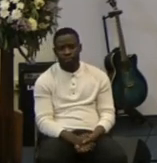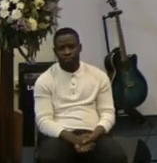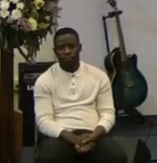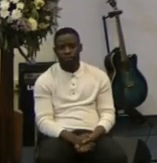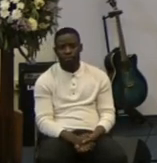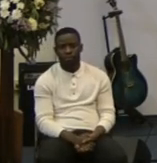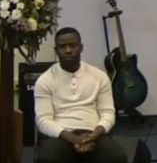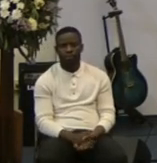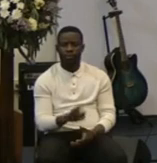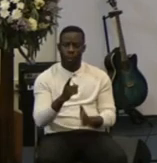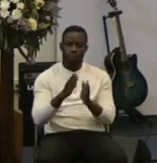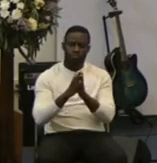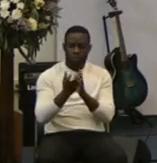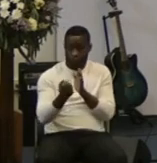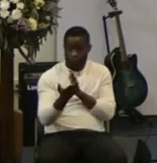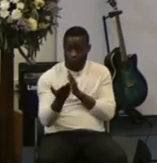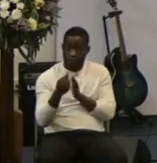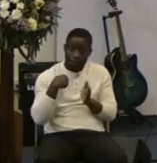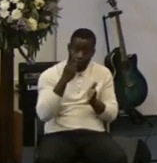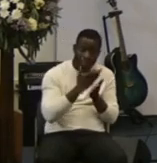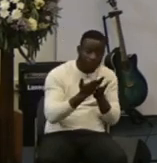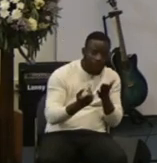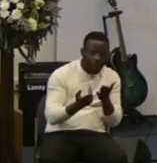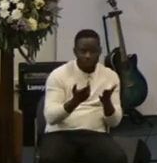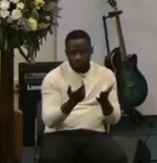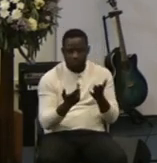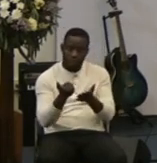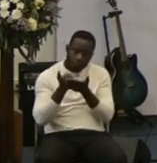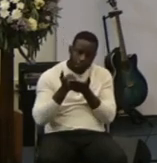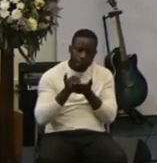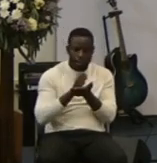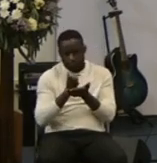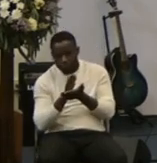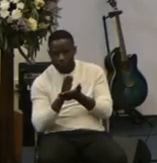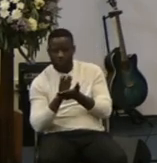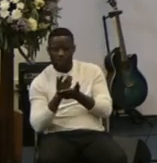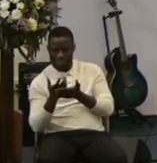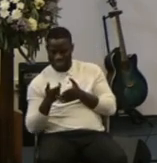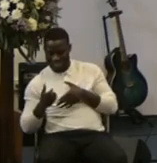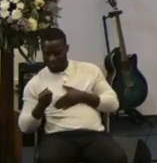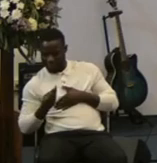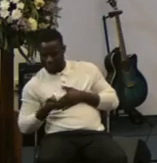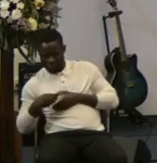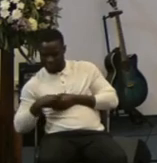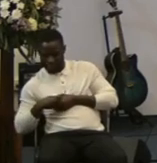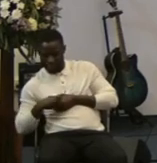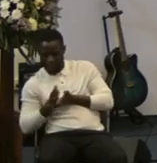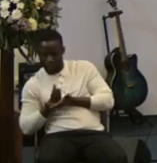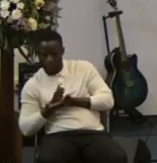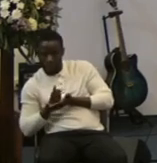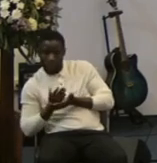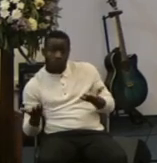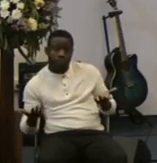You know those kind of prayers? "I do believe, but..." Help the parts of me that I'm just not